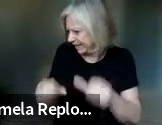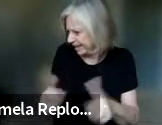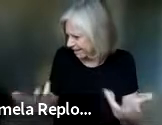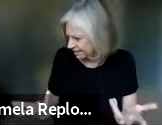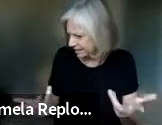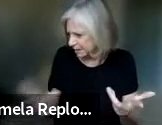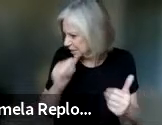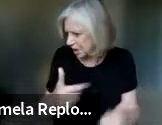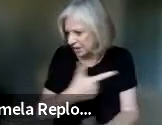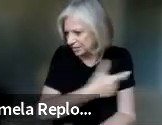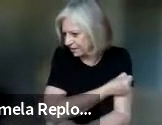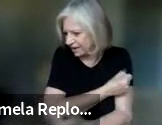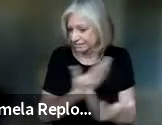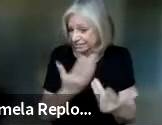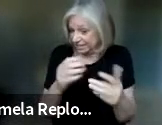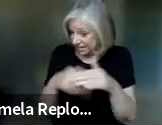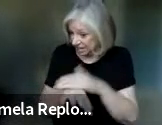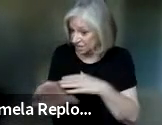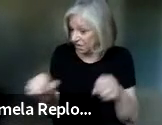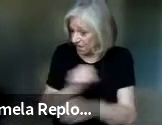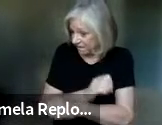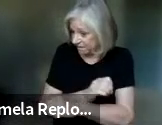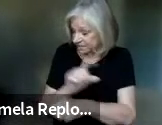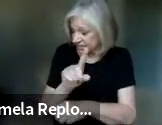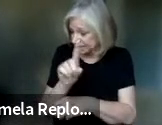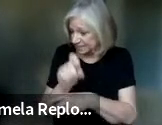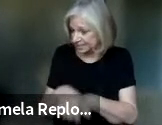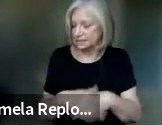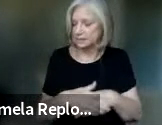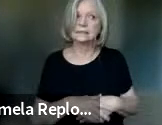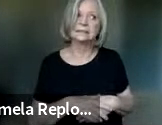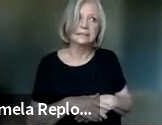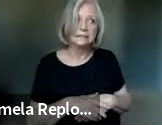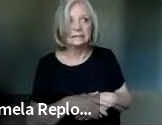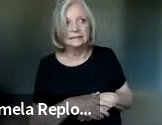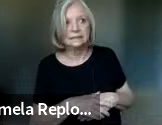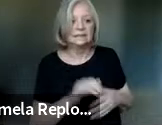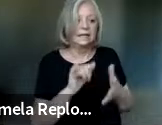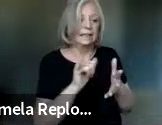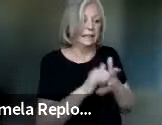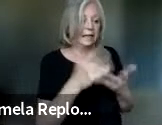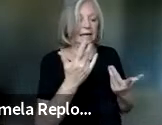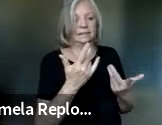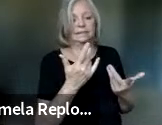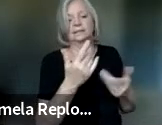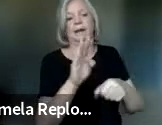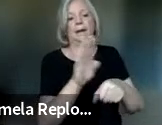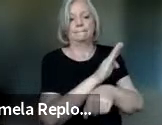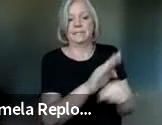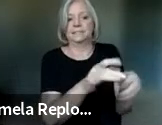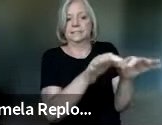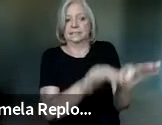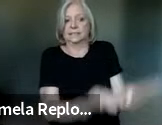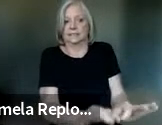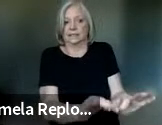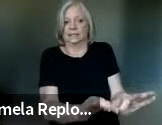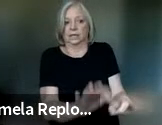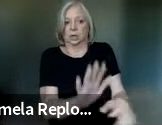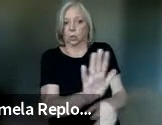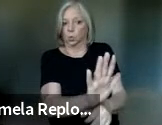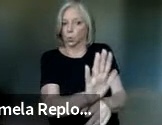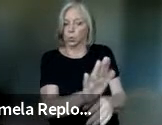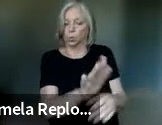This is going to be a business's decision, their judgment. They